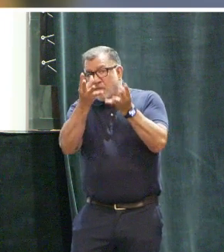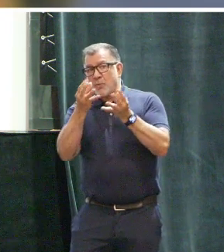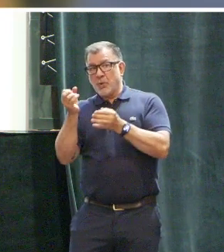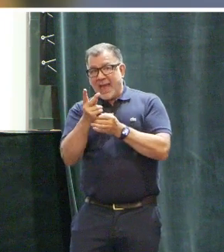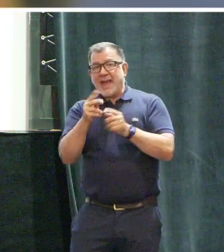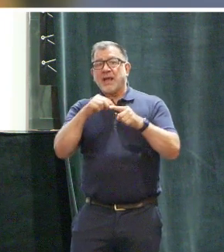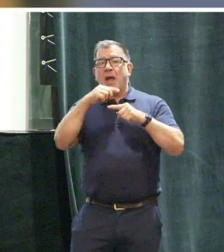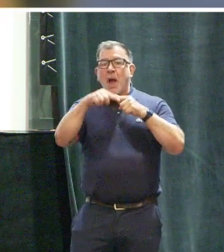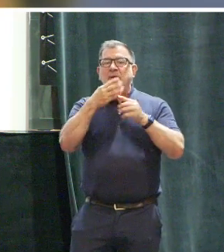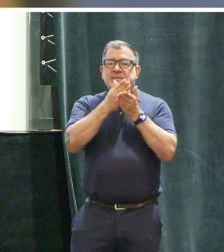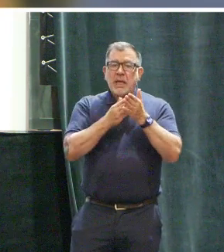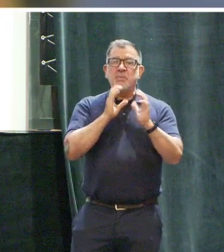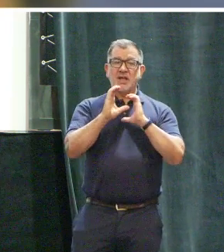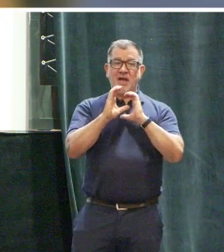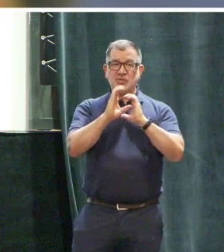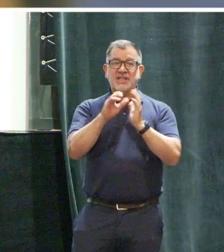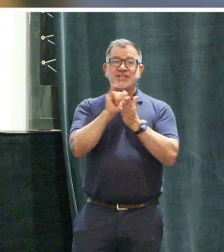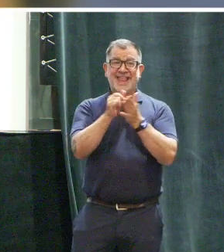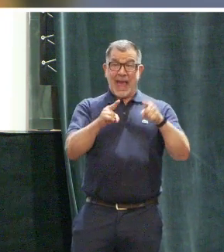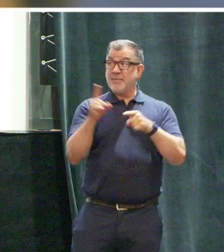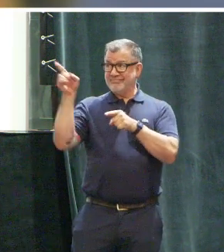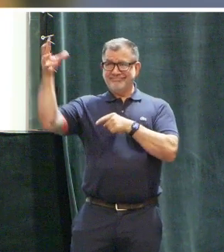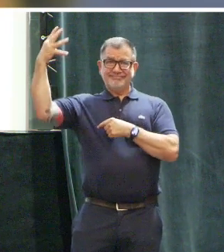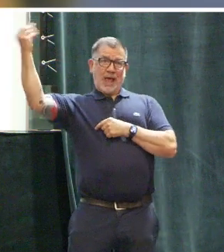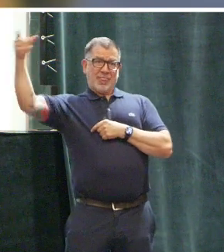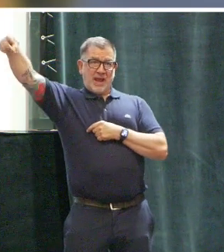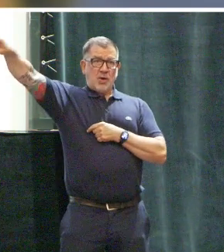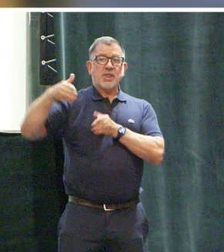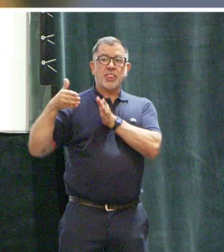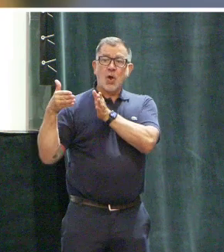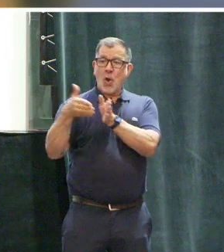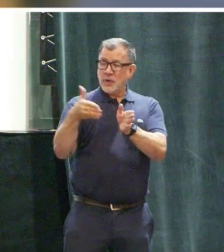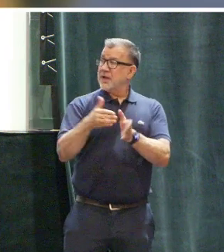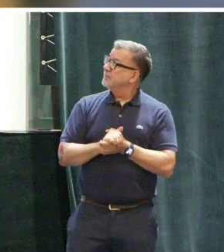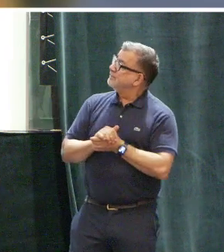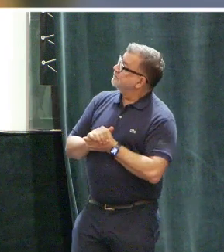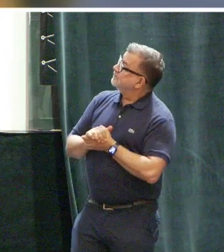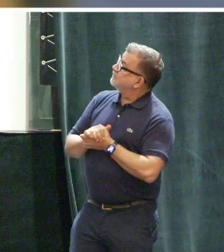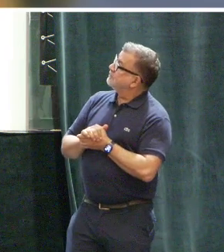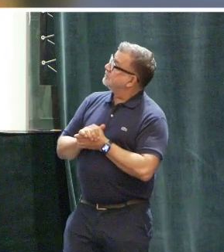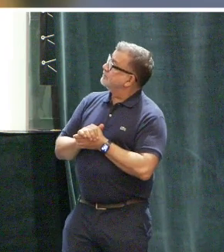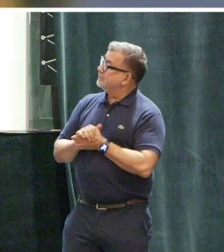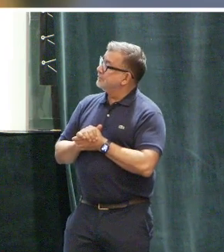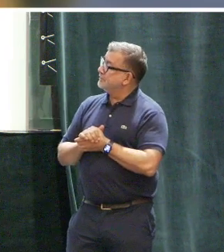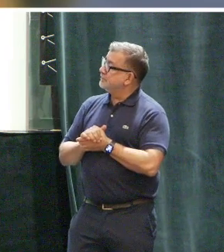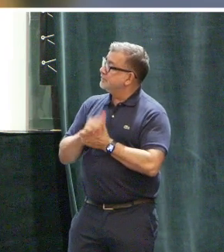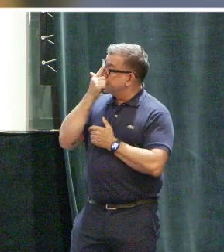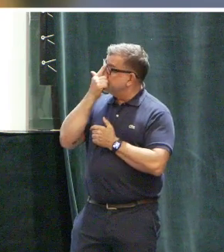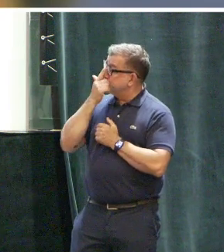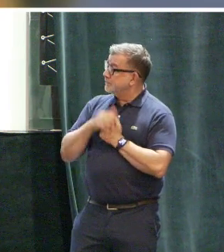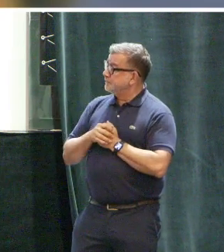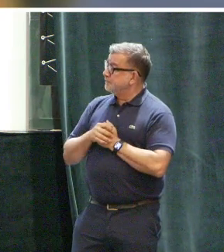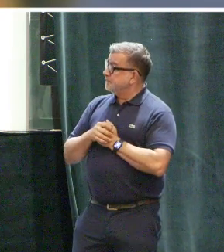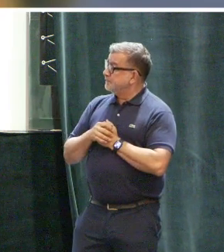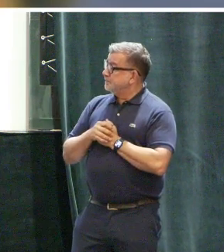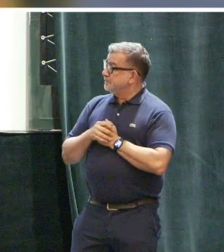out in the hallway. So I'll start with the table that was focused on tree impact. Let me just get my notes.